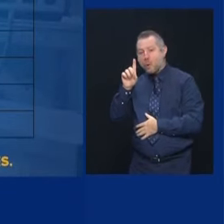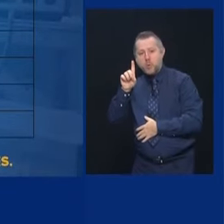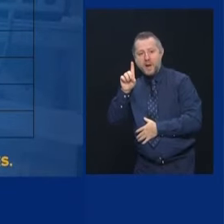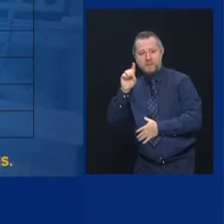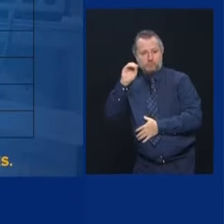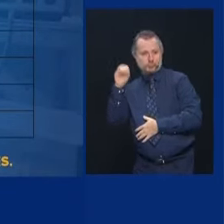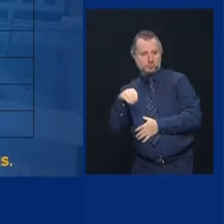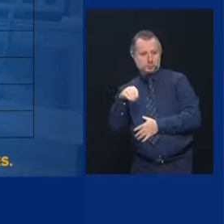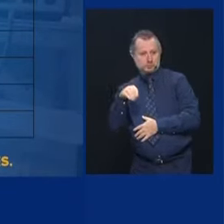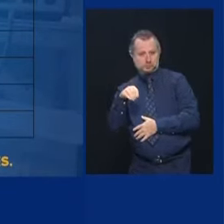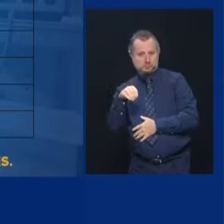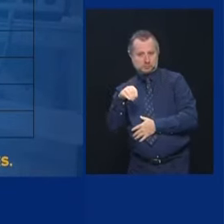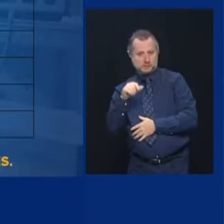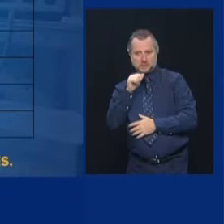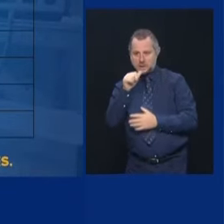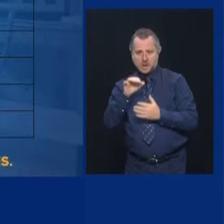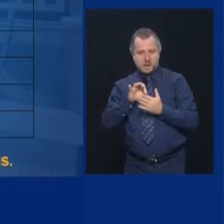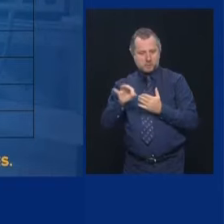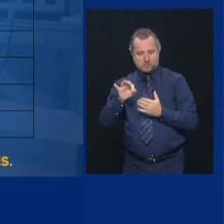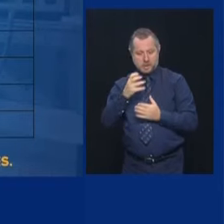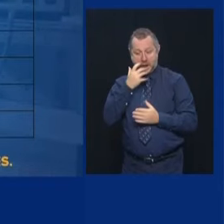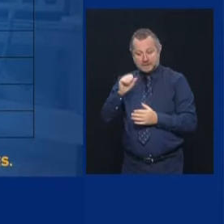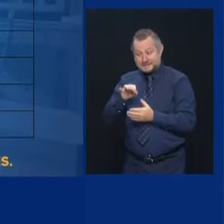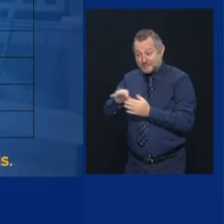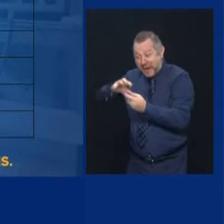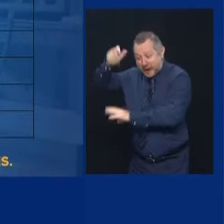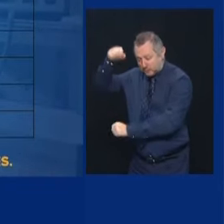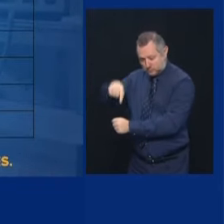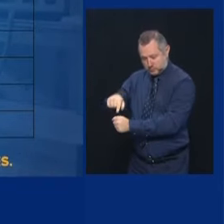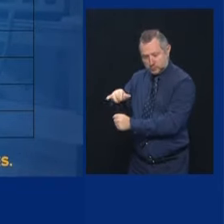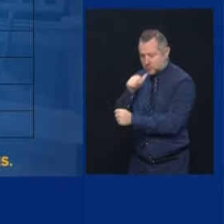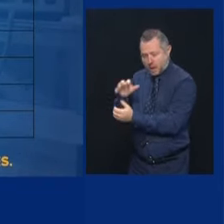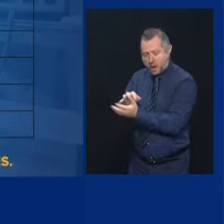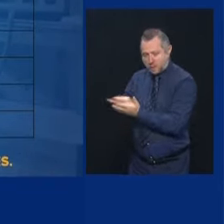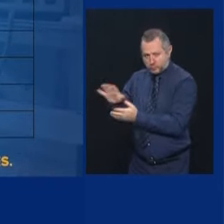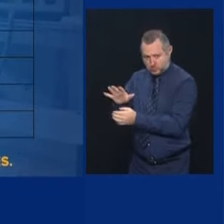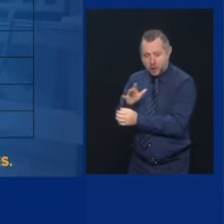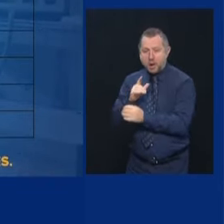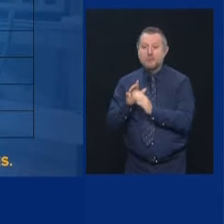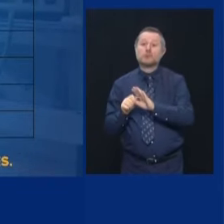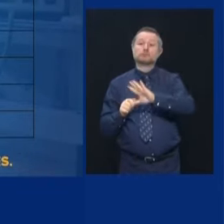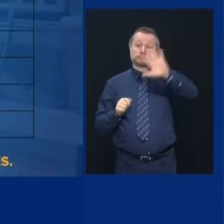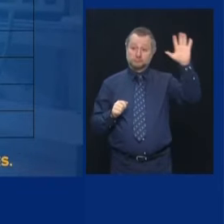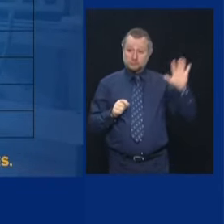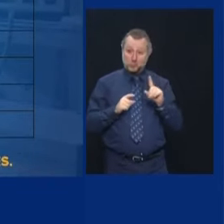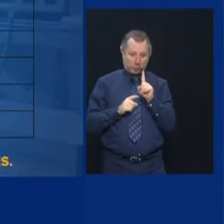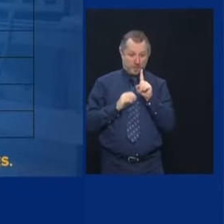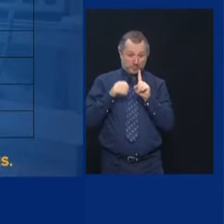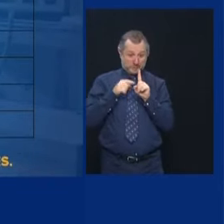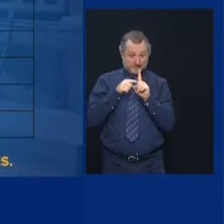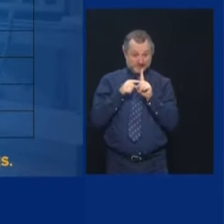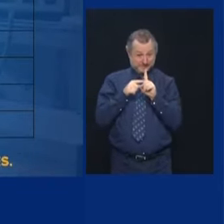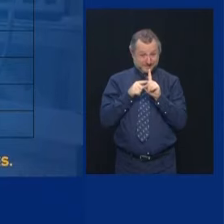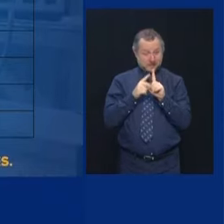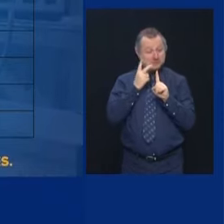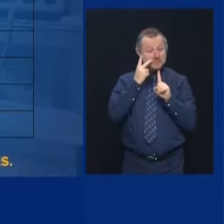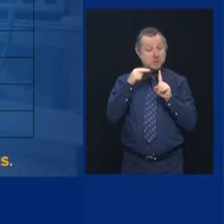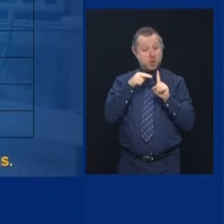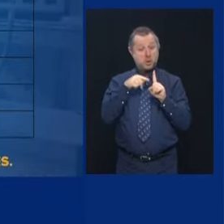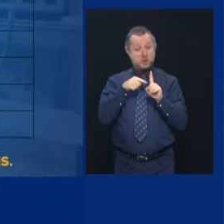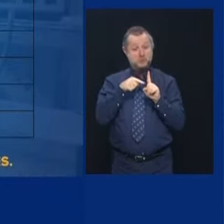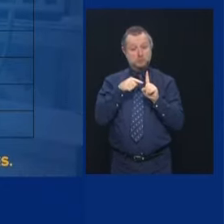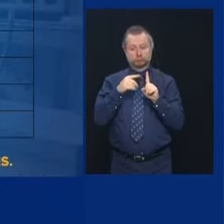outside of the hotspot zip codes. 1% is an unbelievably